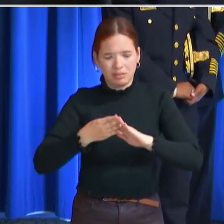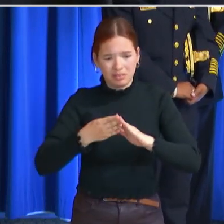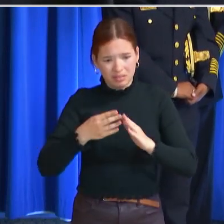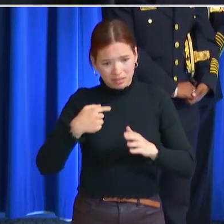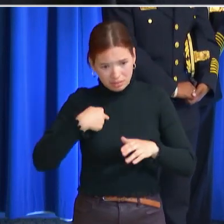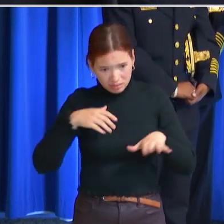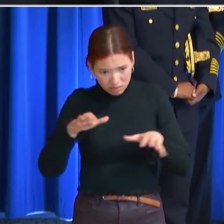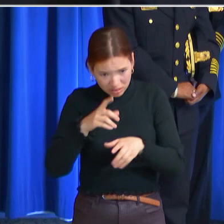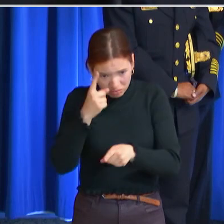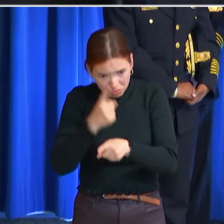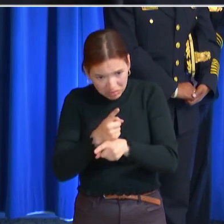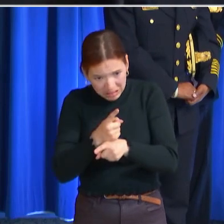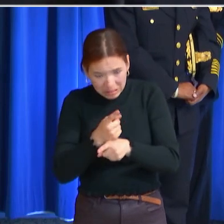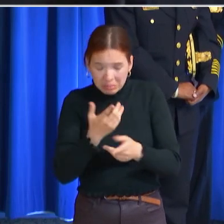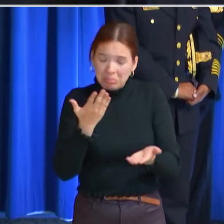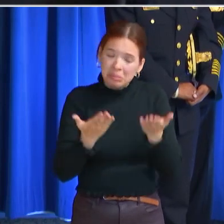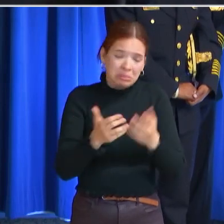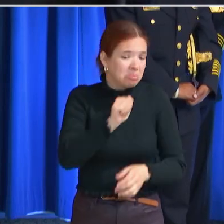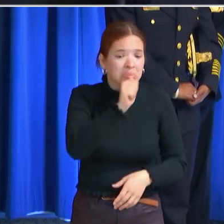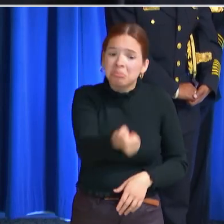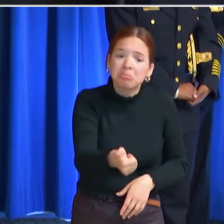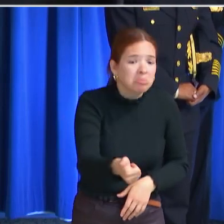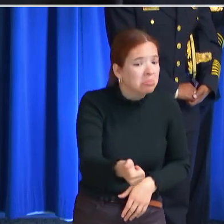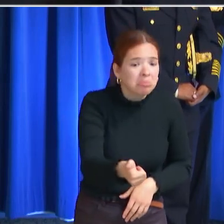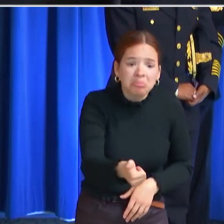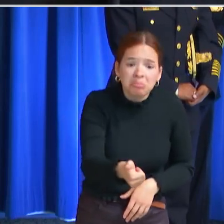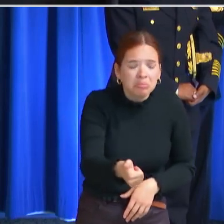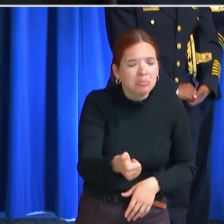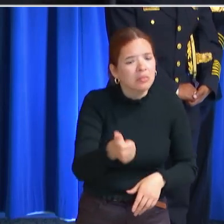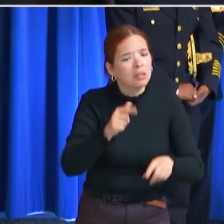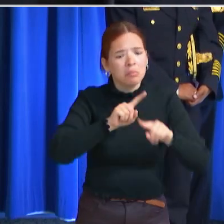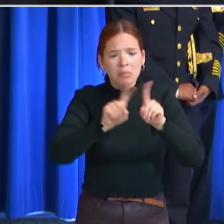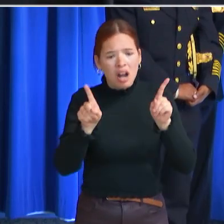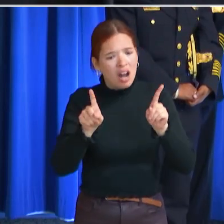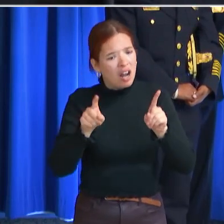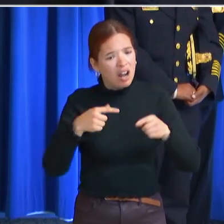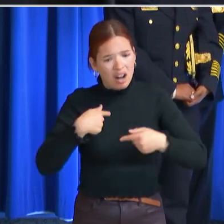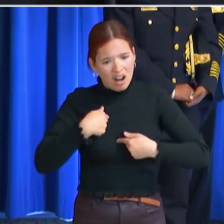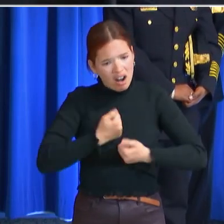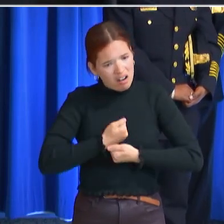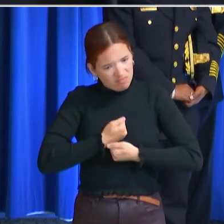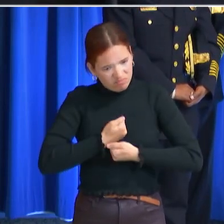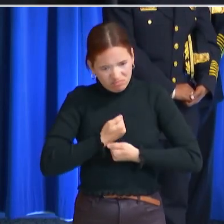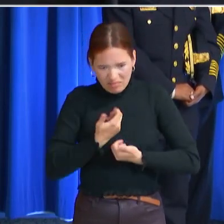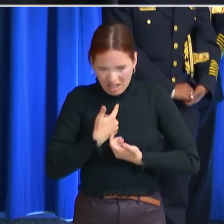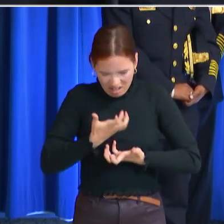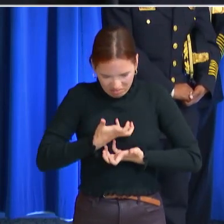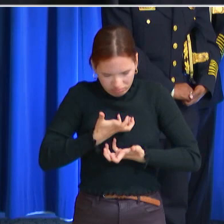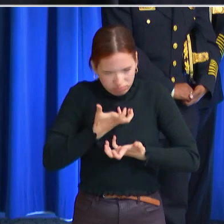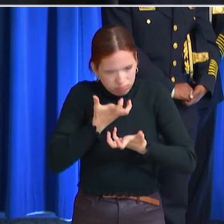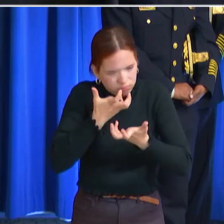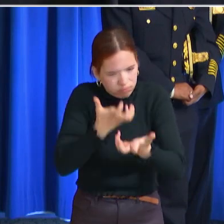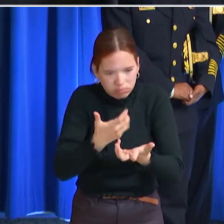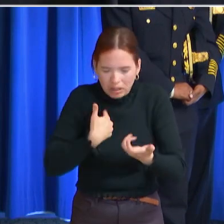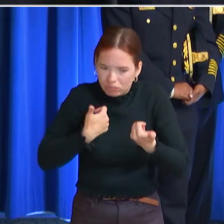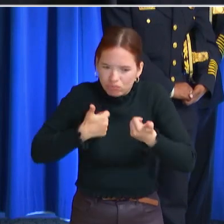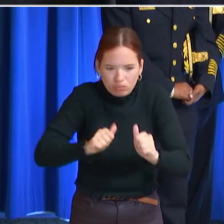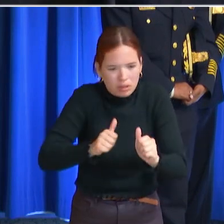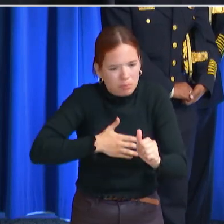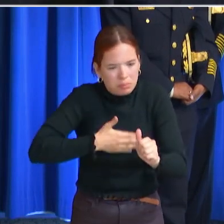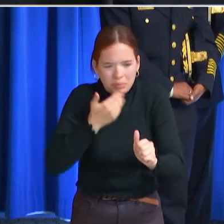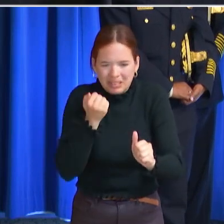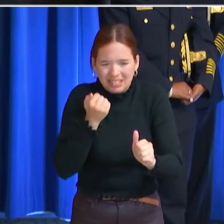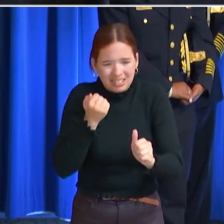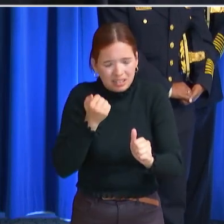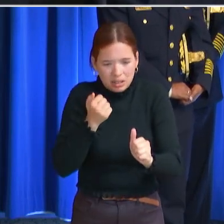time? No. But I put it all out there. Everything that I could for my city. If one child didn't